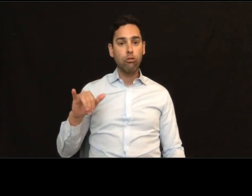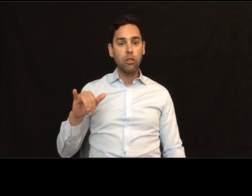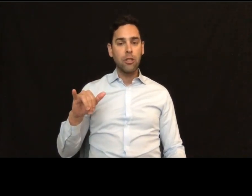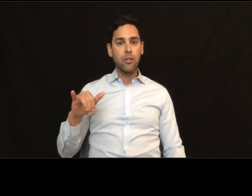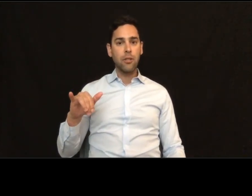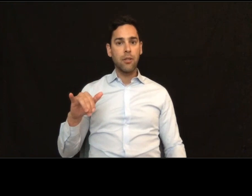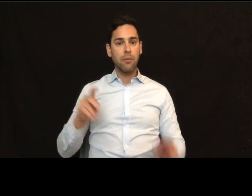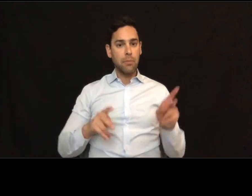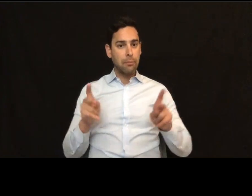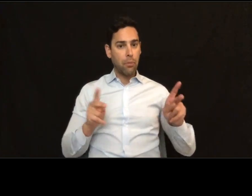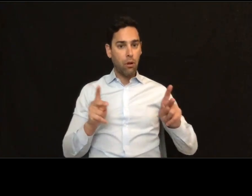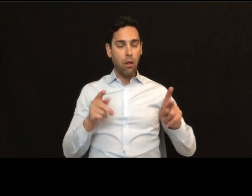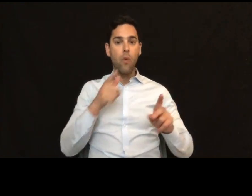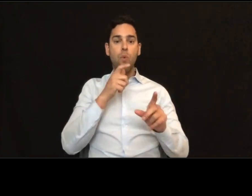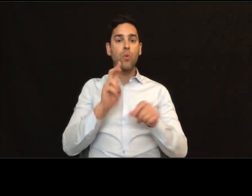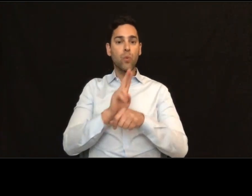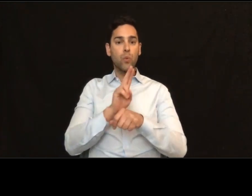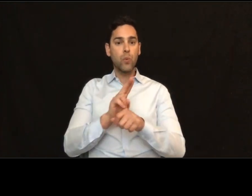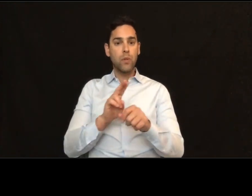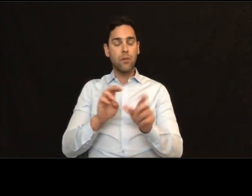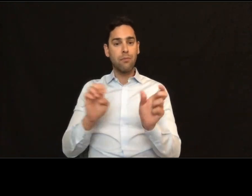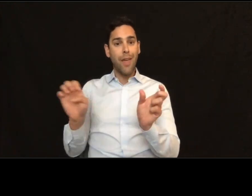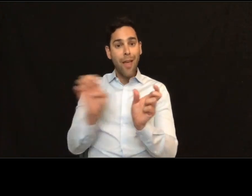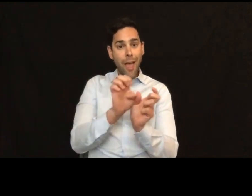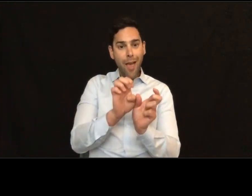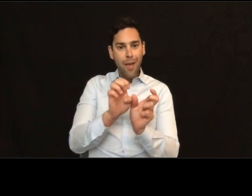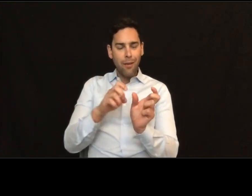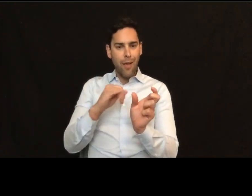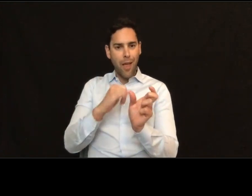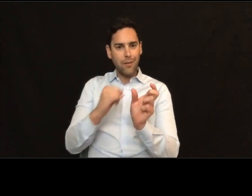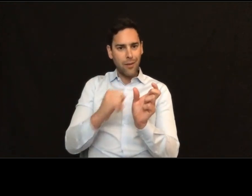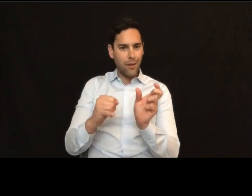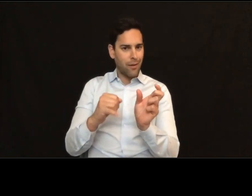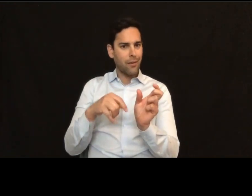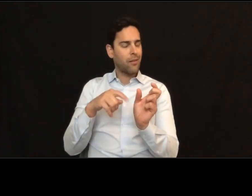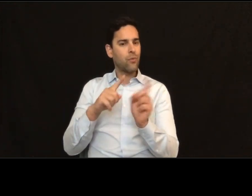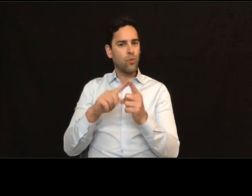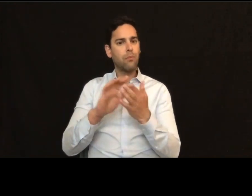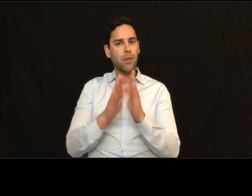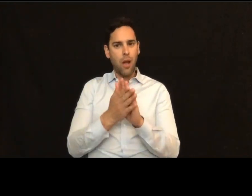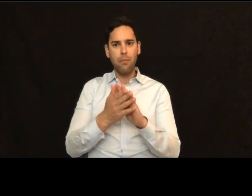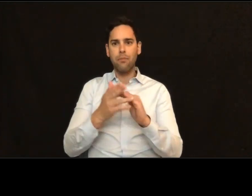ending as a truly gender neutral Spanish sort of